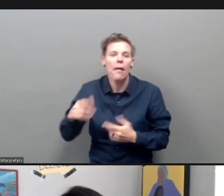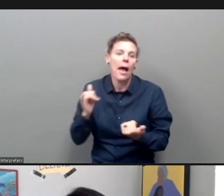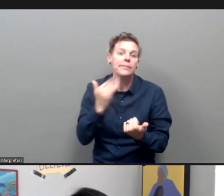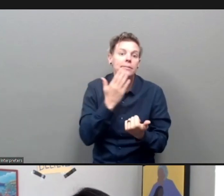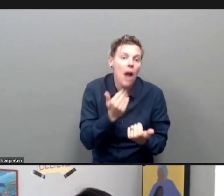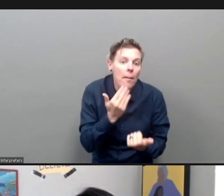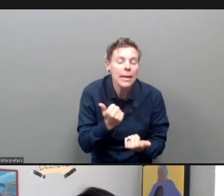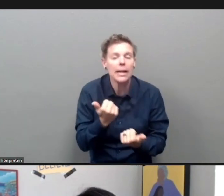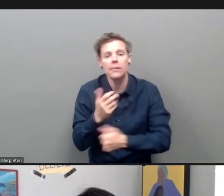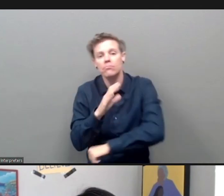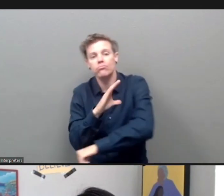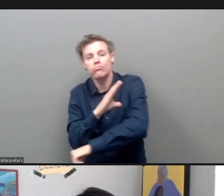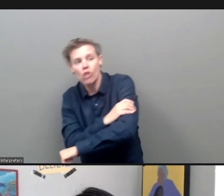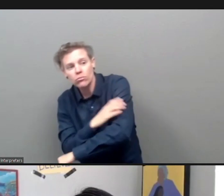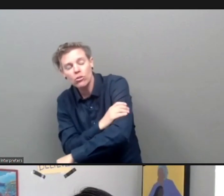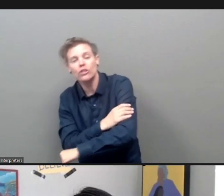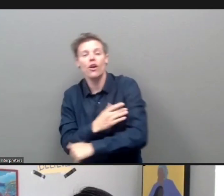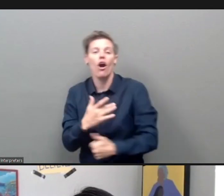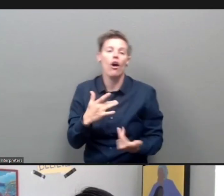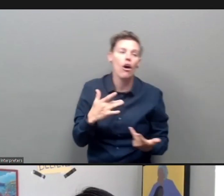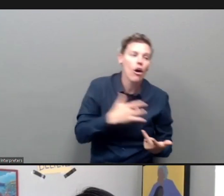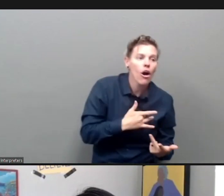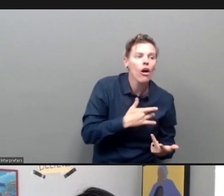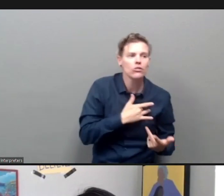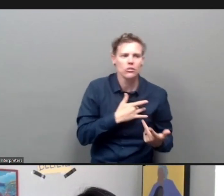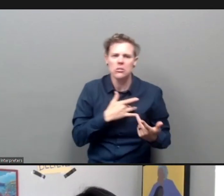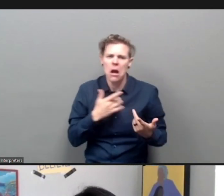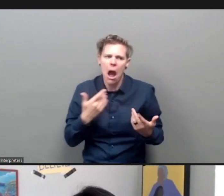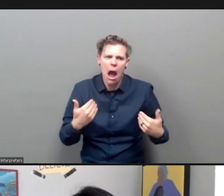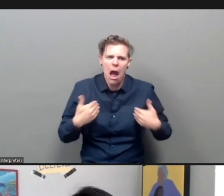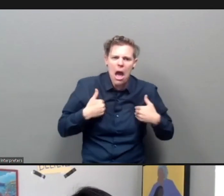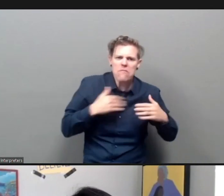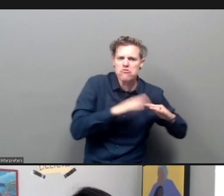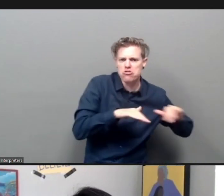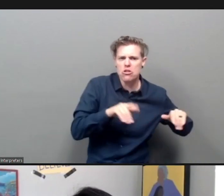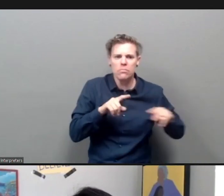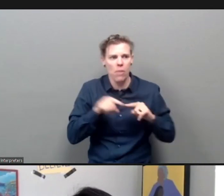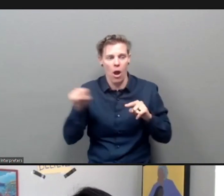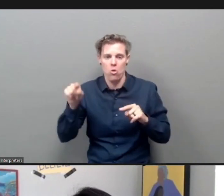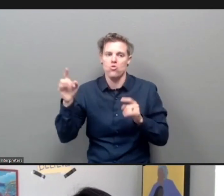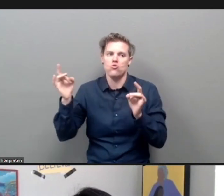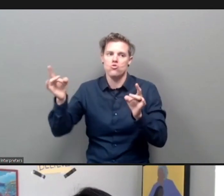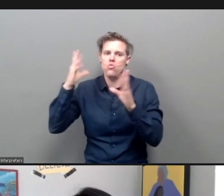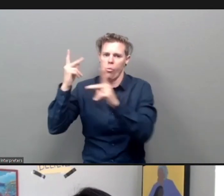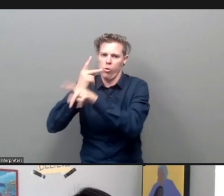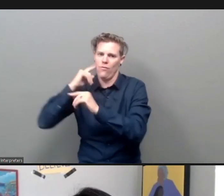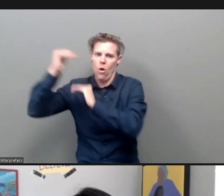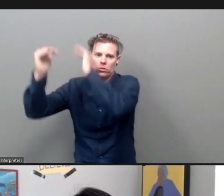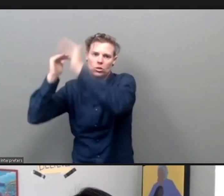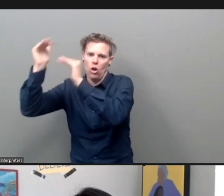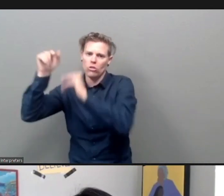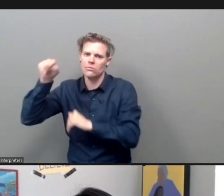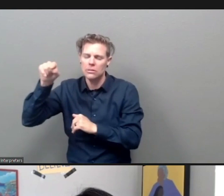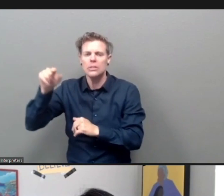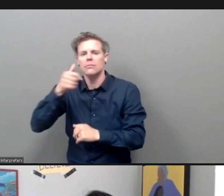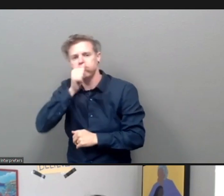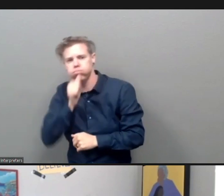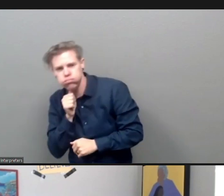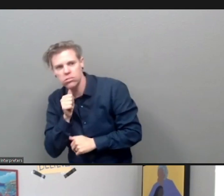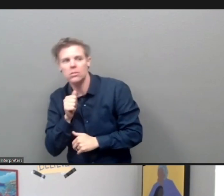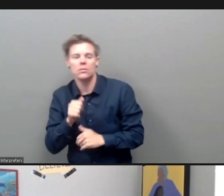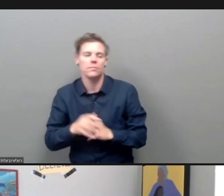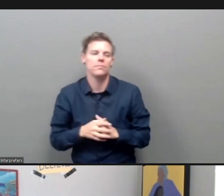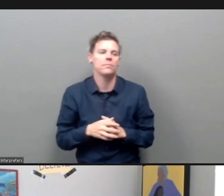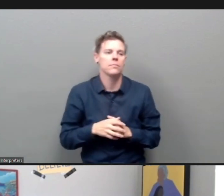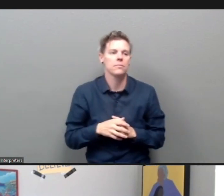pulmonary disease, making it much, much higher risk, of a COVID hospitalization or death, are way, way,